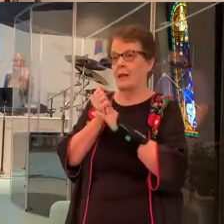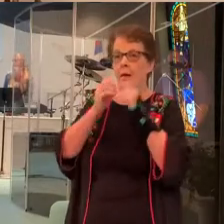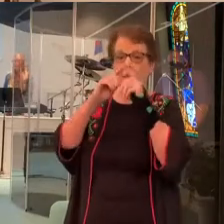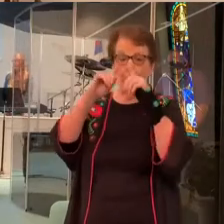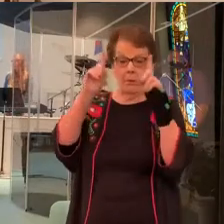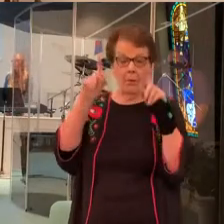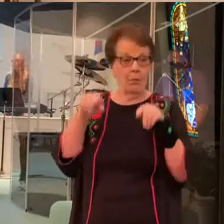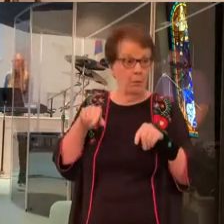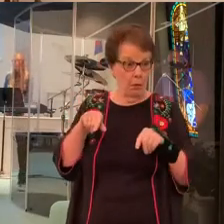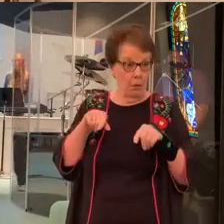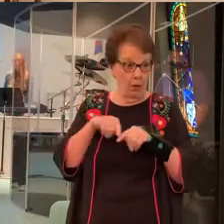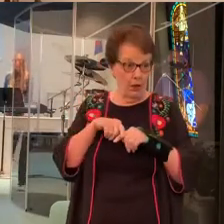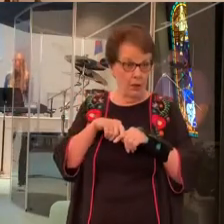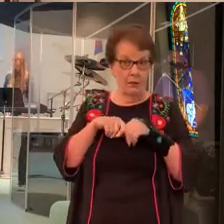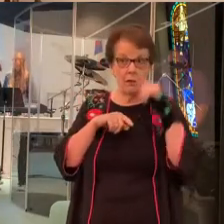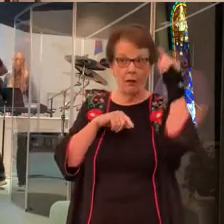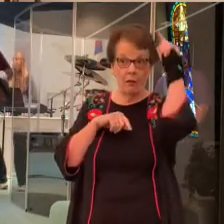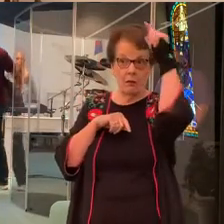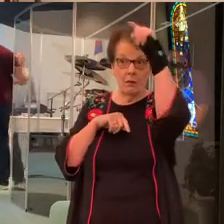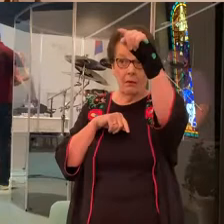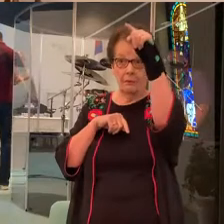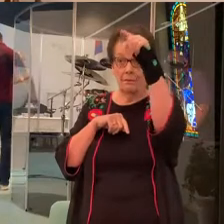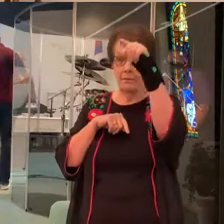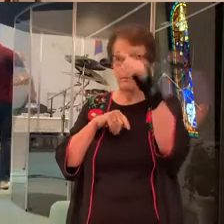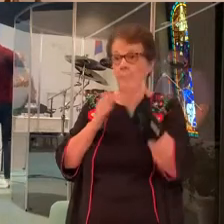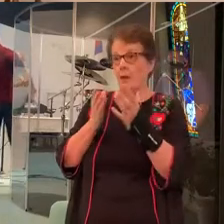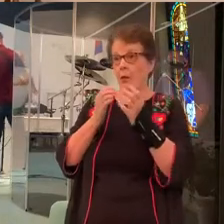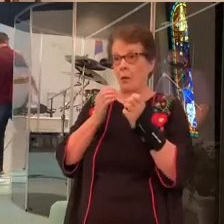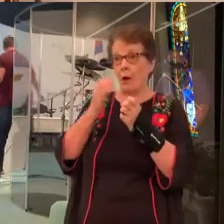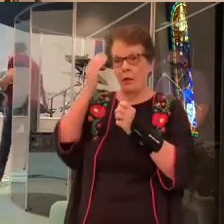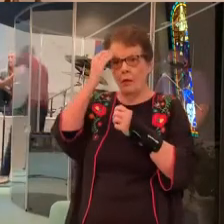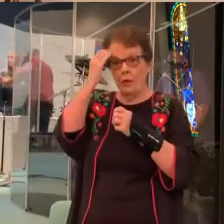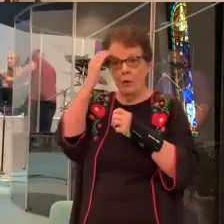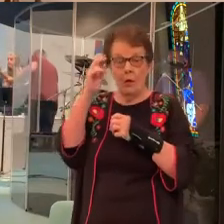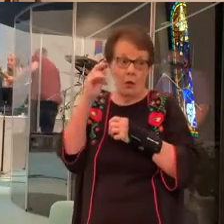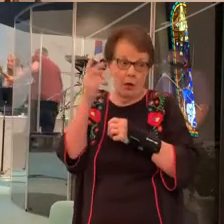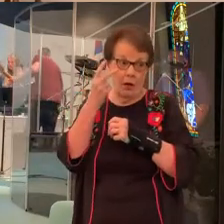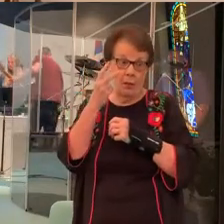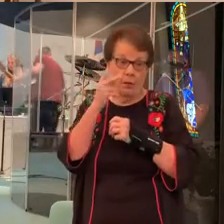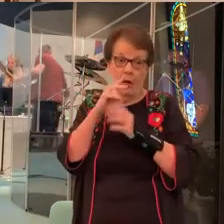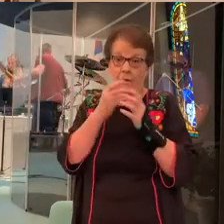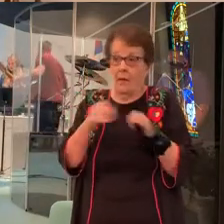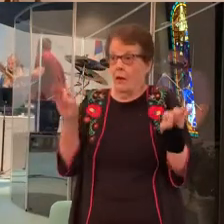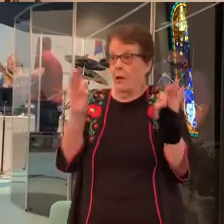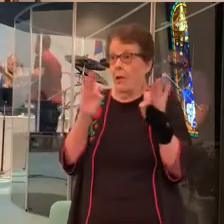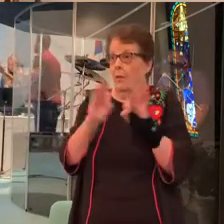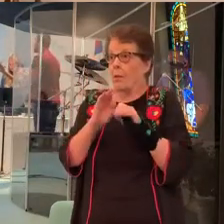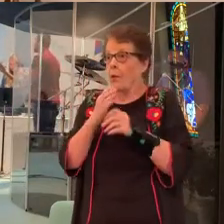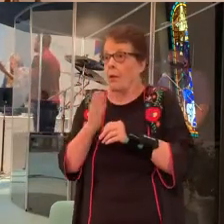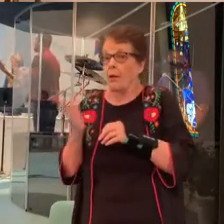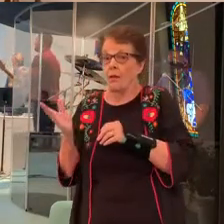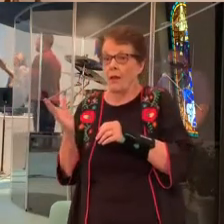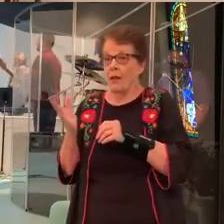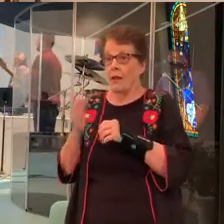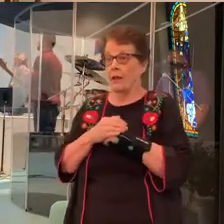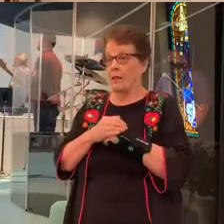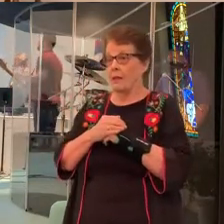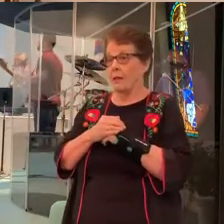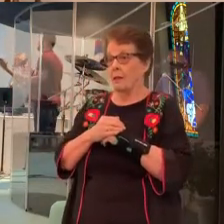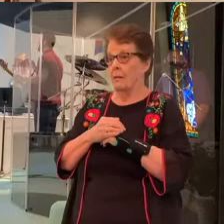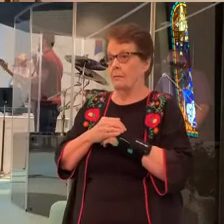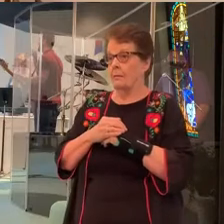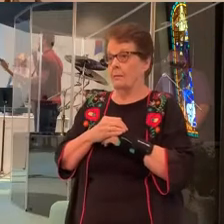the foyer. I want to make you aware of a couple of major things just really a couple of major announcements this morning.